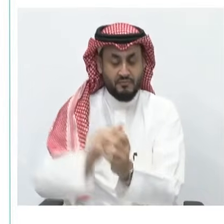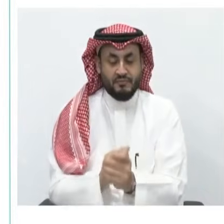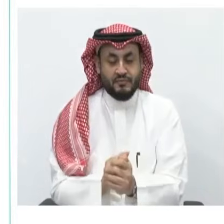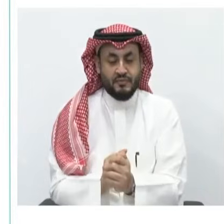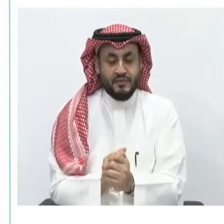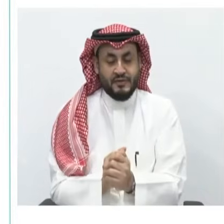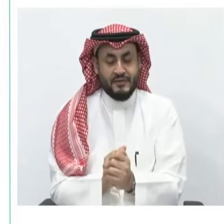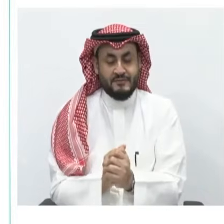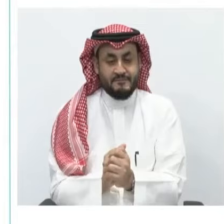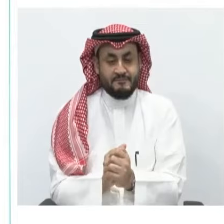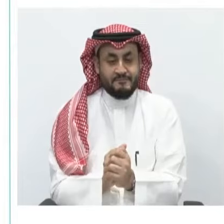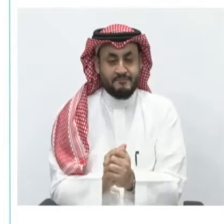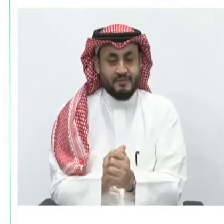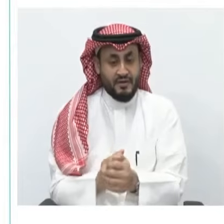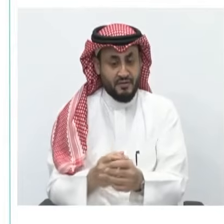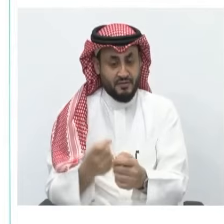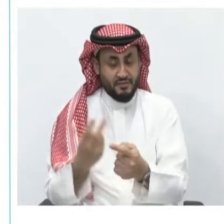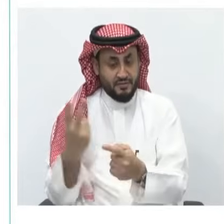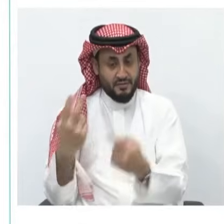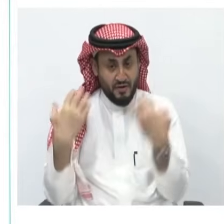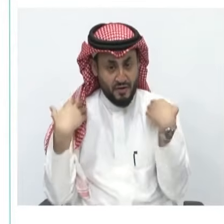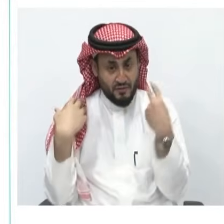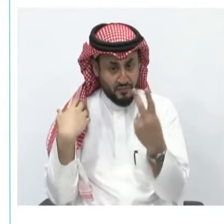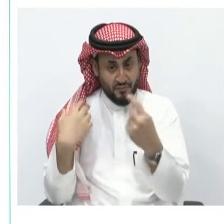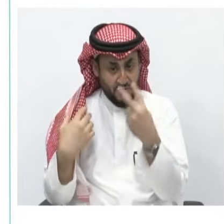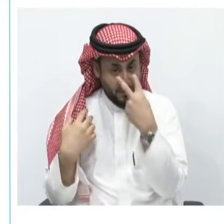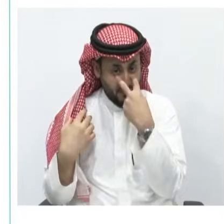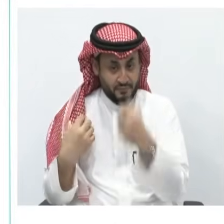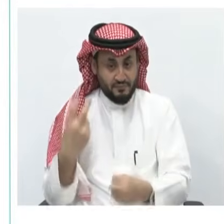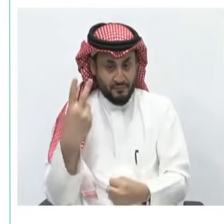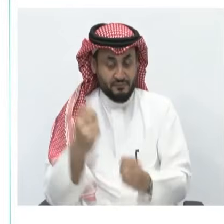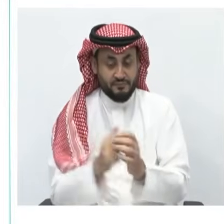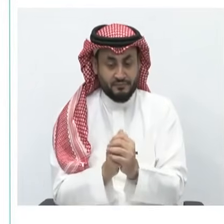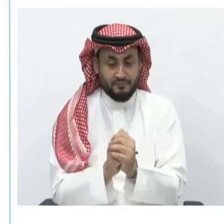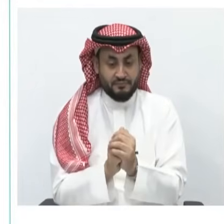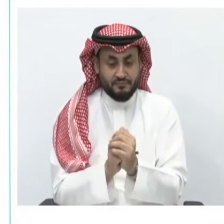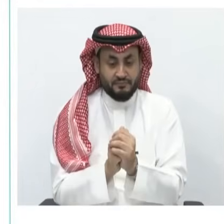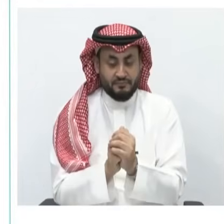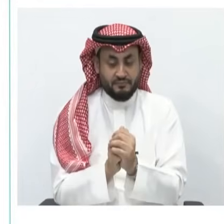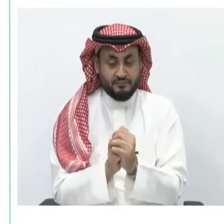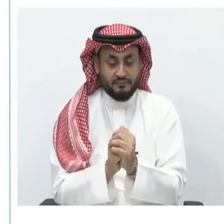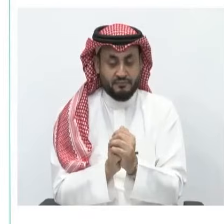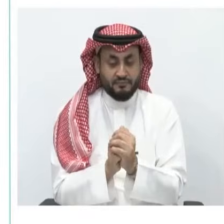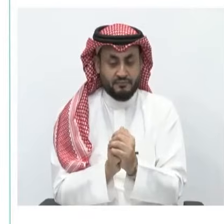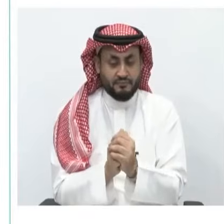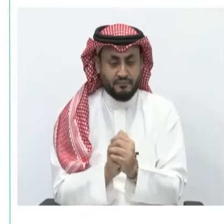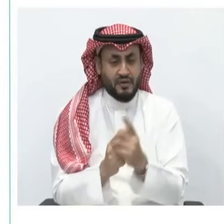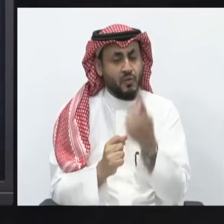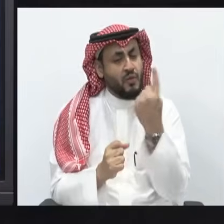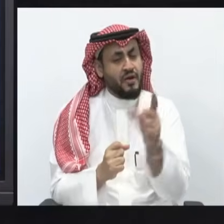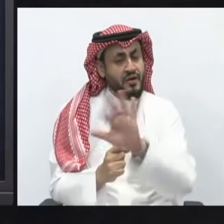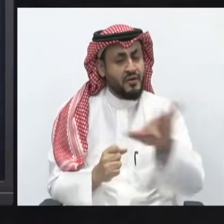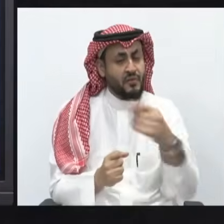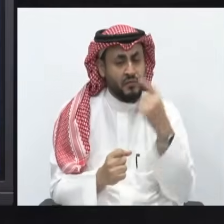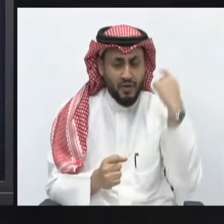shoulders, 2 shoulders, and we have 2 eyes. Excellent. But head and mouth,